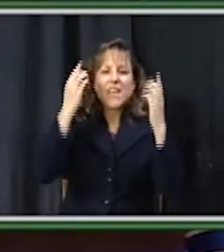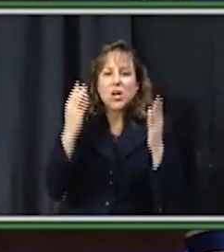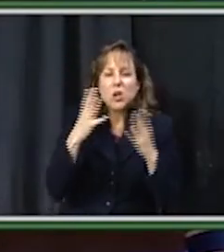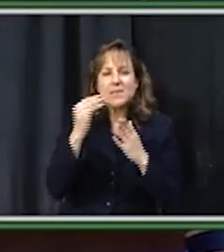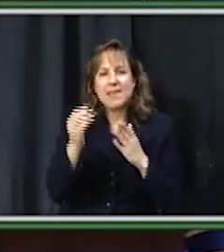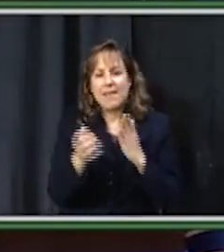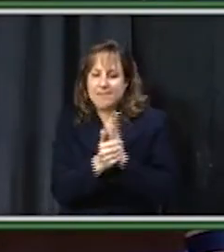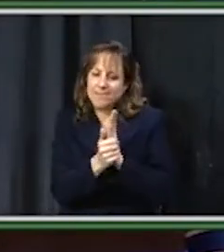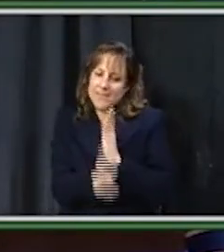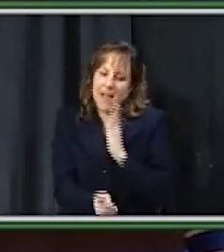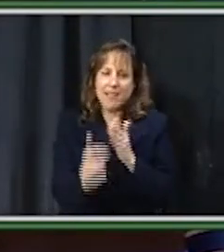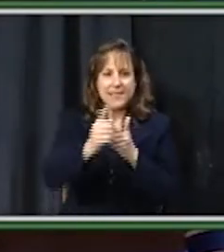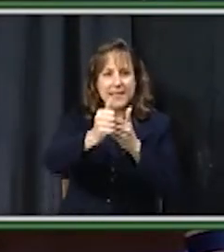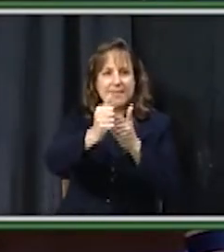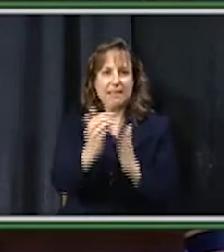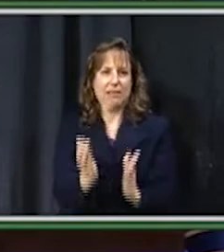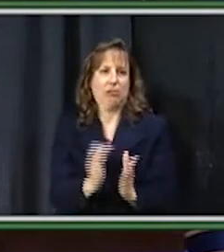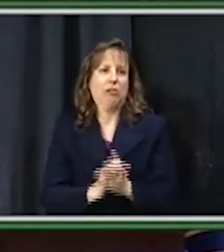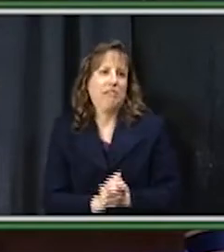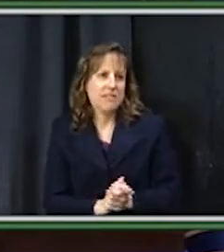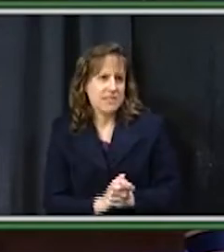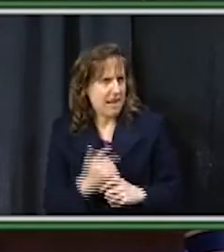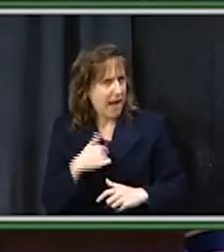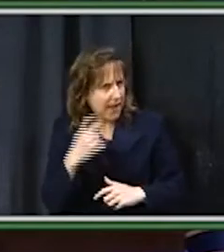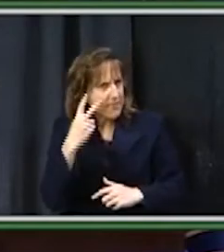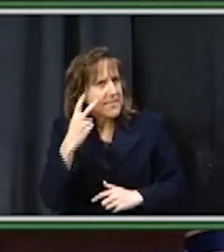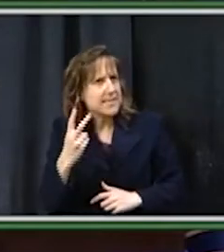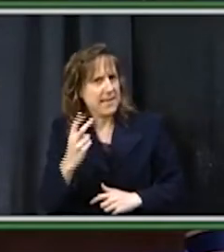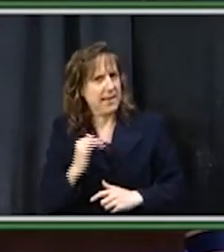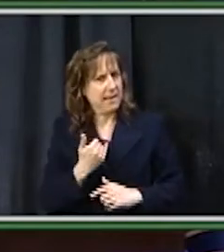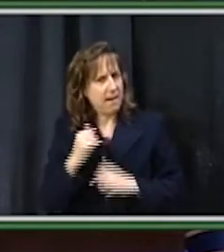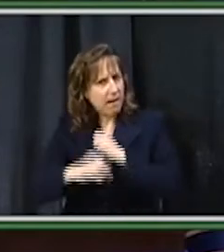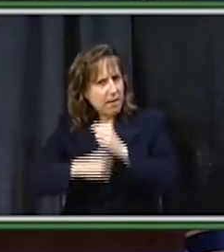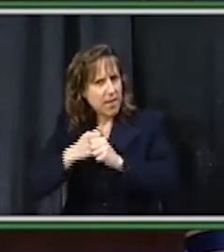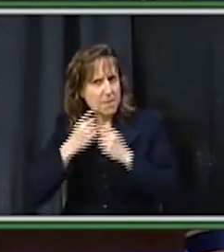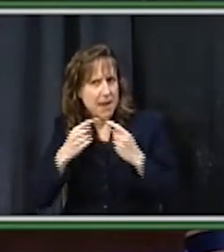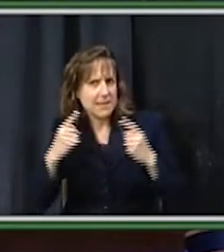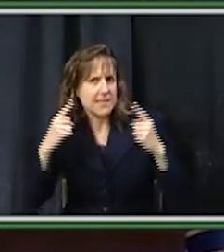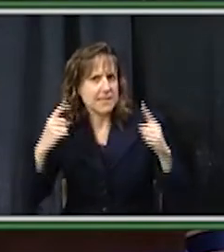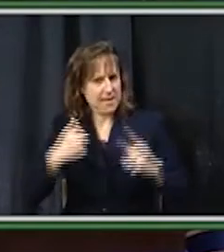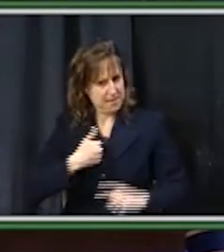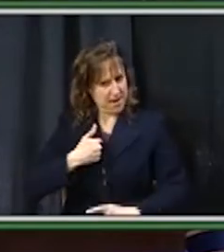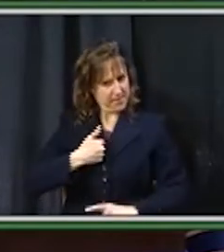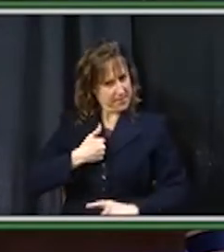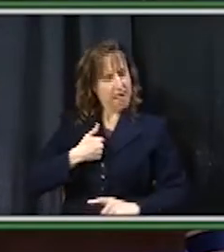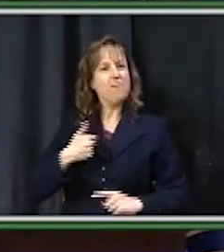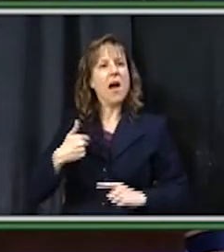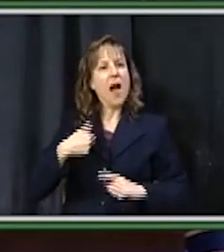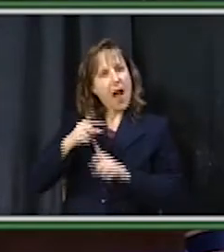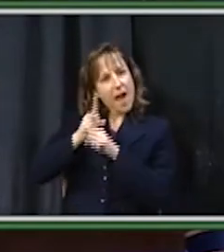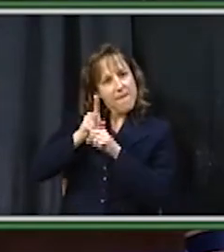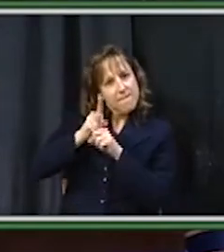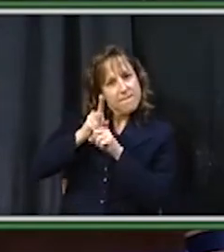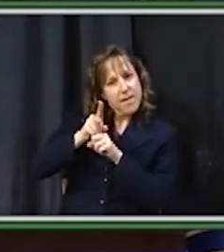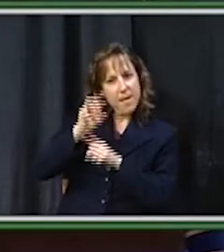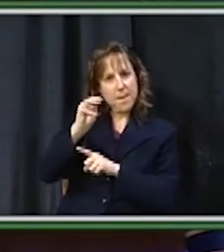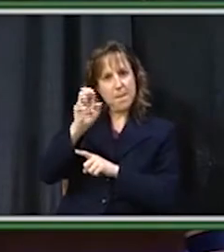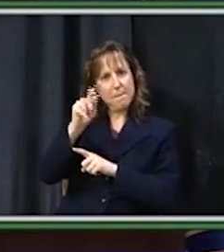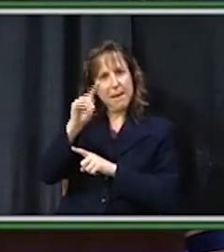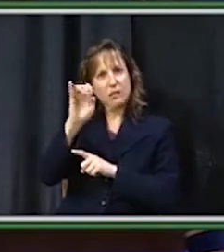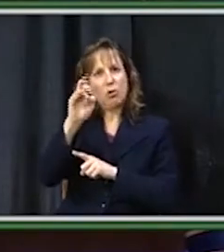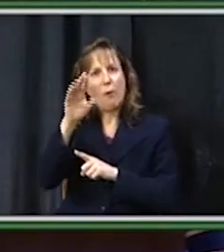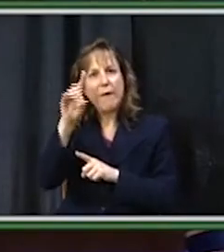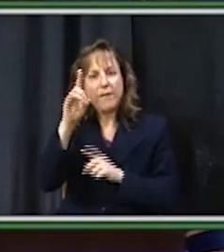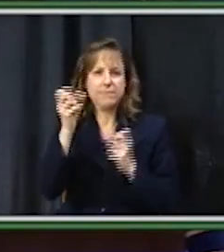talented leaders. I have seen the success of our alumni firsthand because I have mentored numerous students